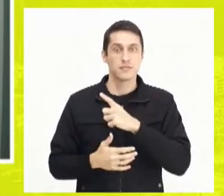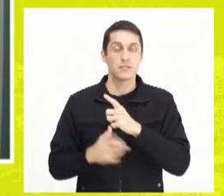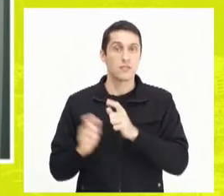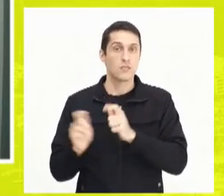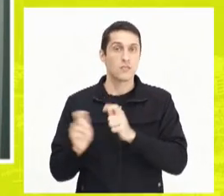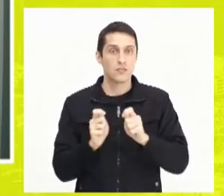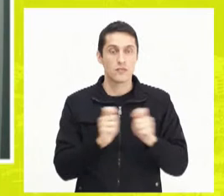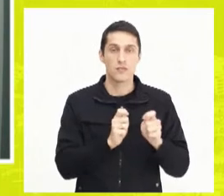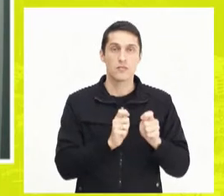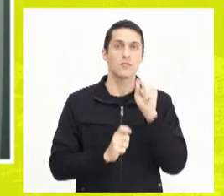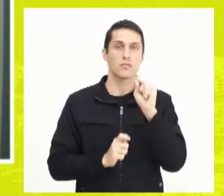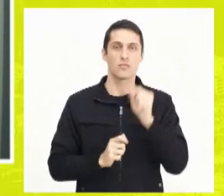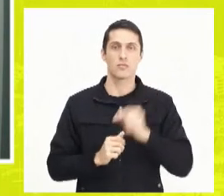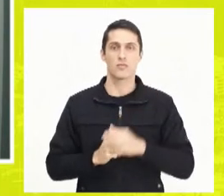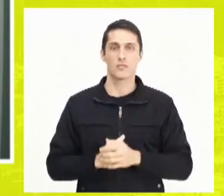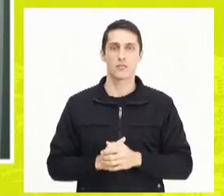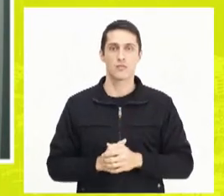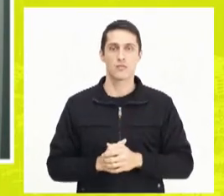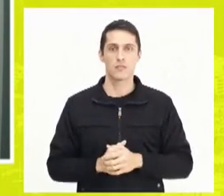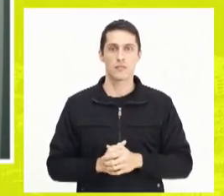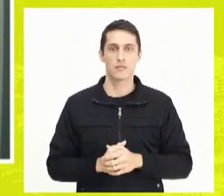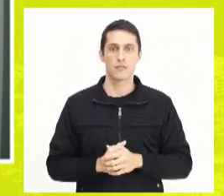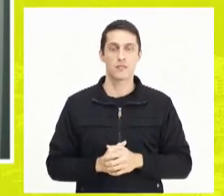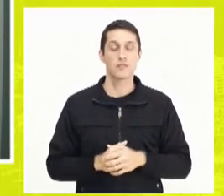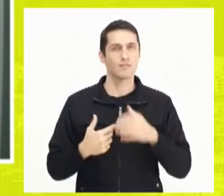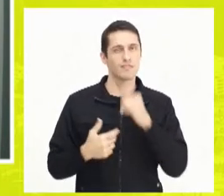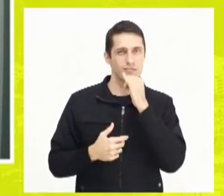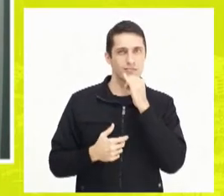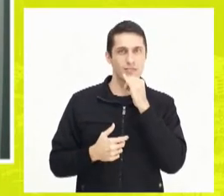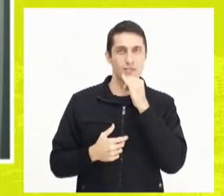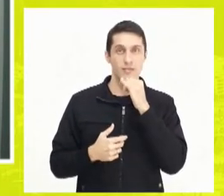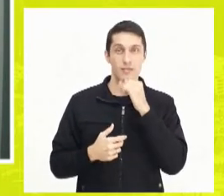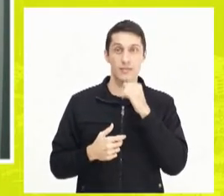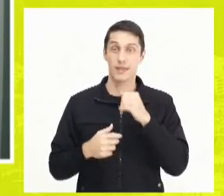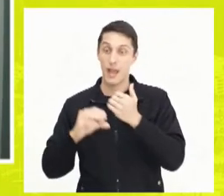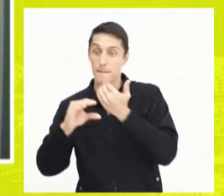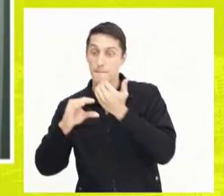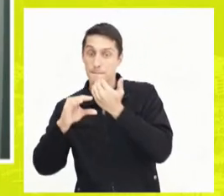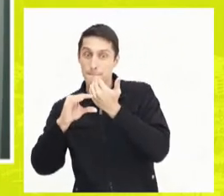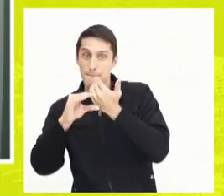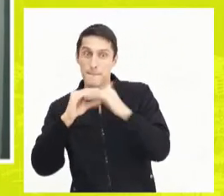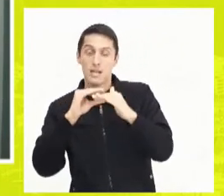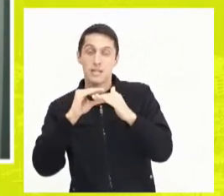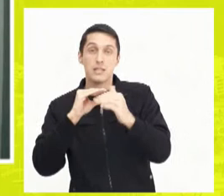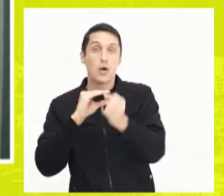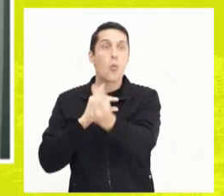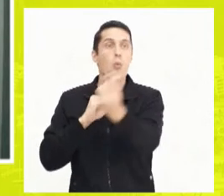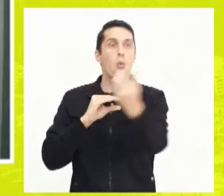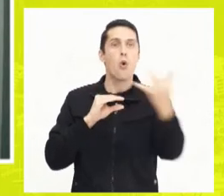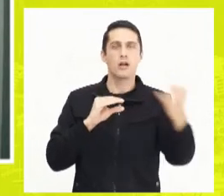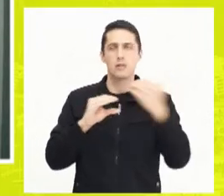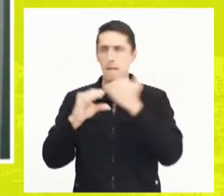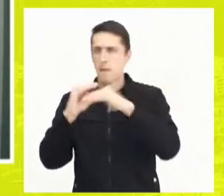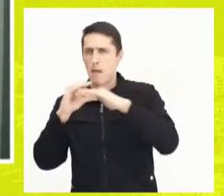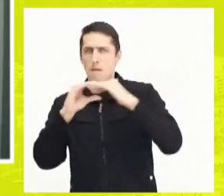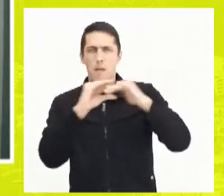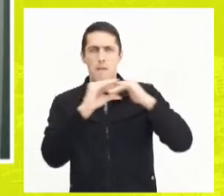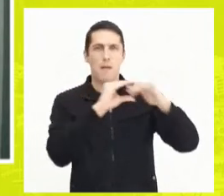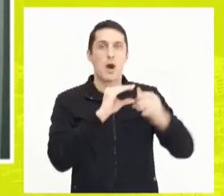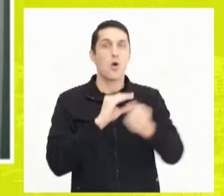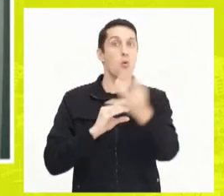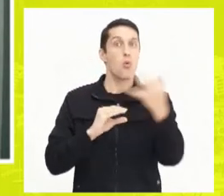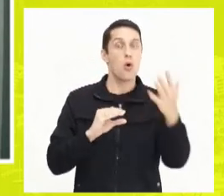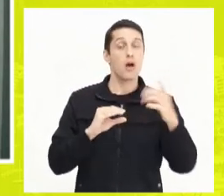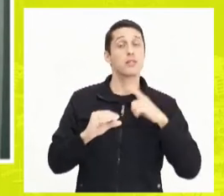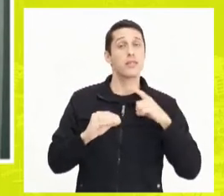so there are controls such as to limit to how many uh people that message can